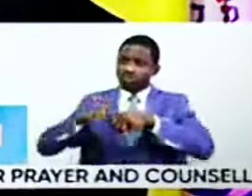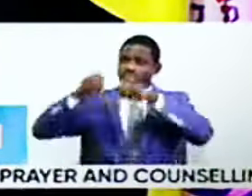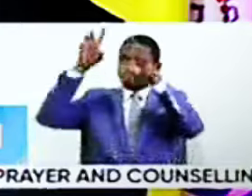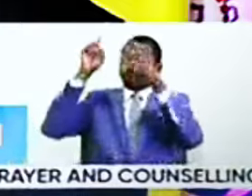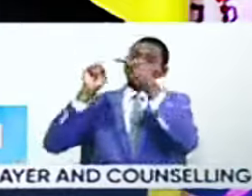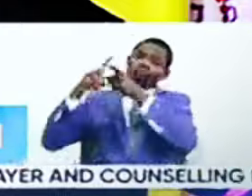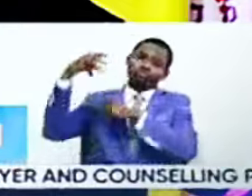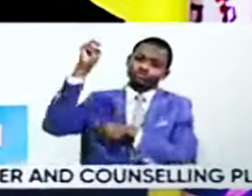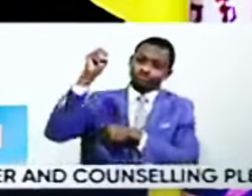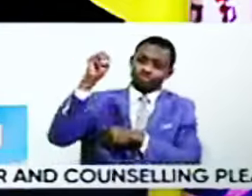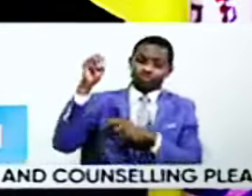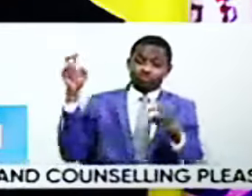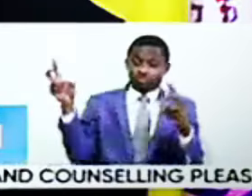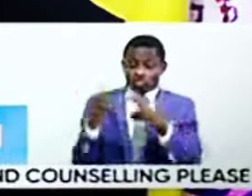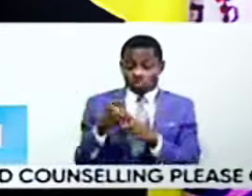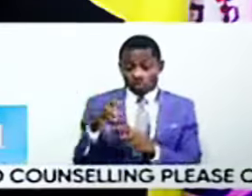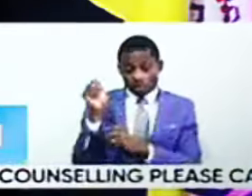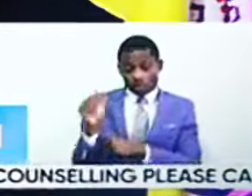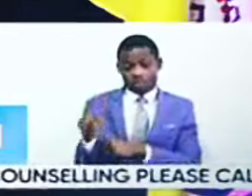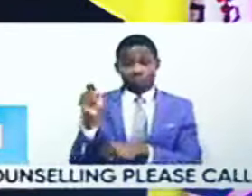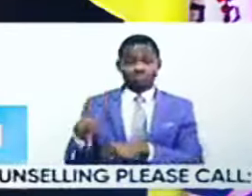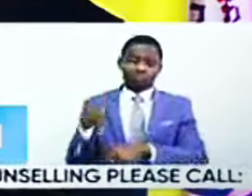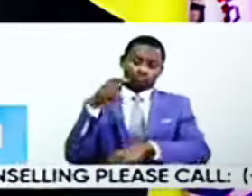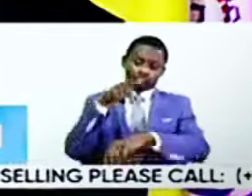the Apostle Paul was teaching in Acts chapter